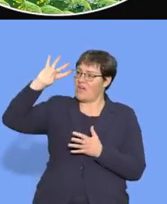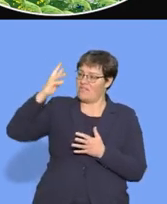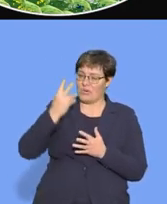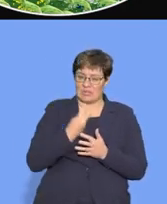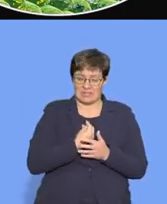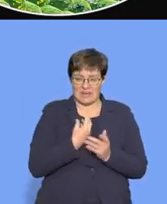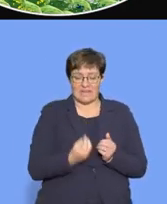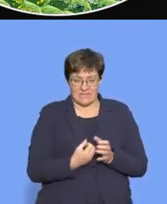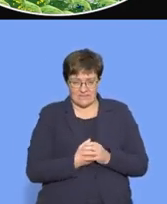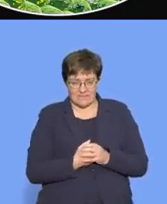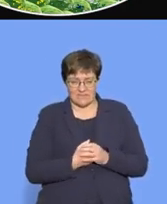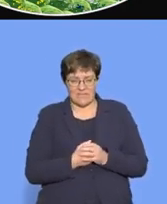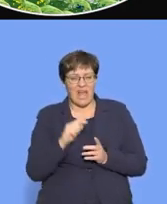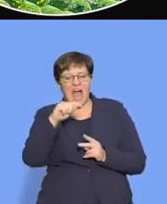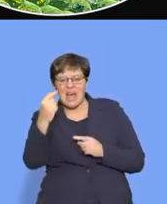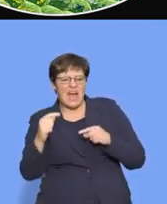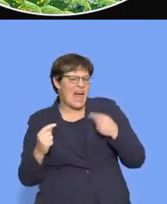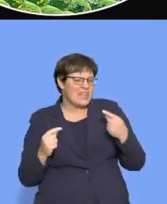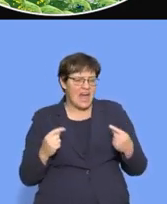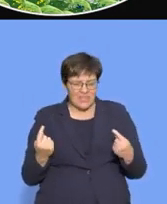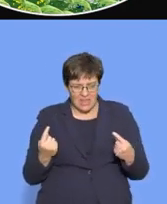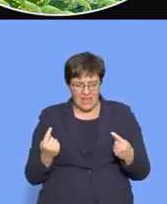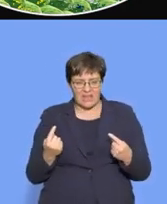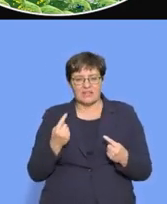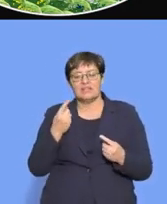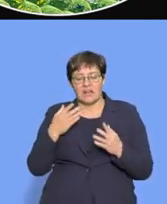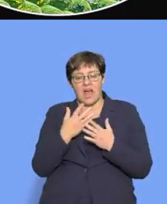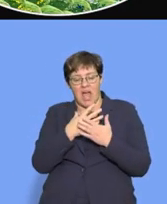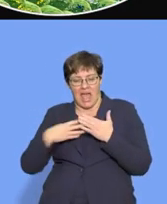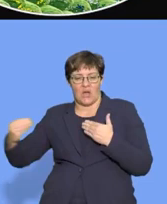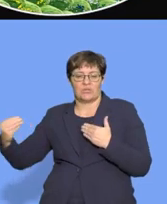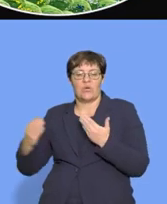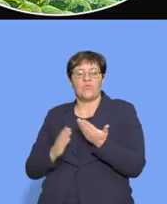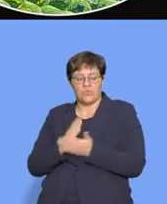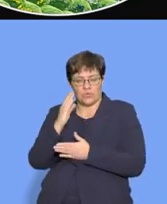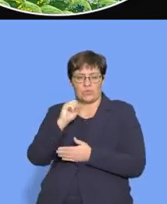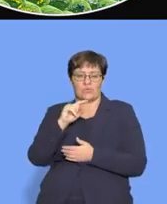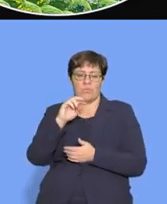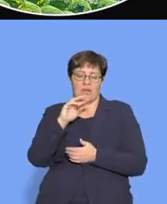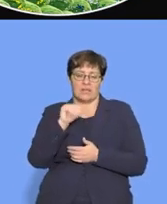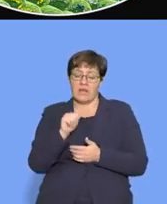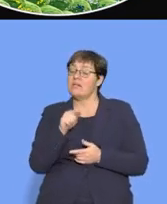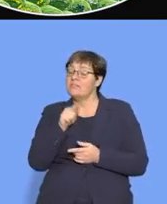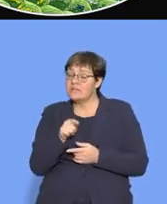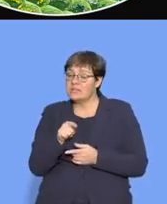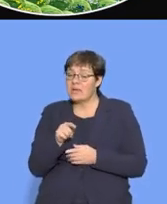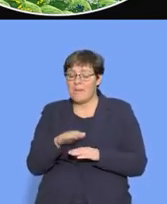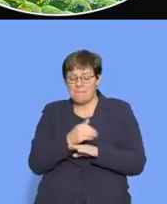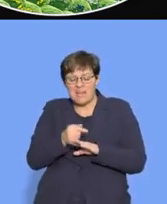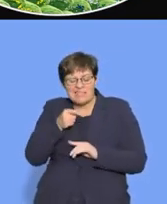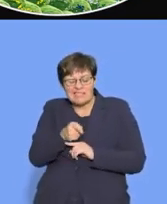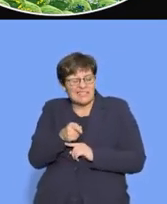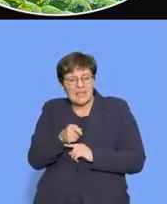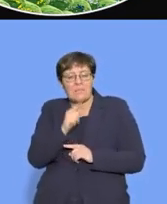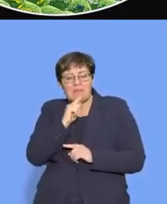photosynthesis. Other substances also come out through the stomata, and that stomata basically